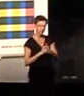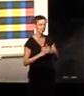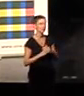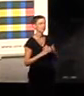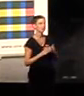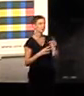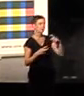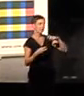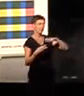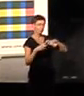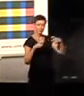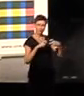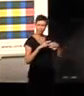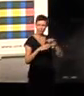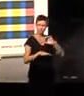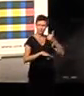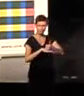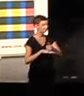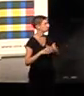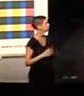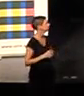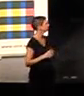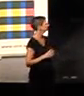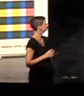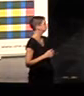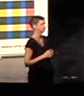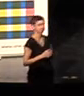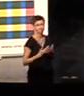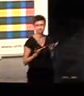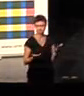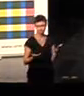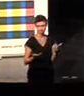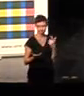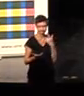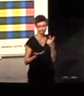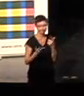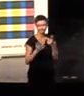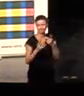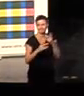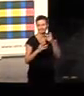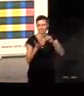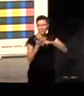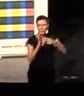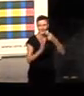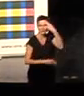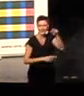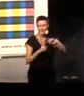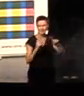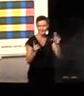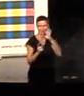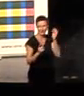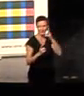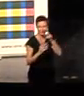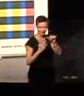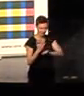pressol hoofdstedelijk gewest fédération wallonie-bruxelles en toen nationale team eyes de brief stijl u mag